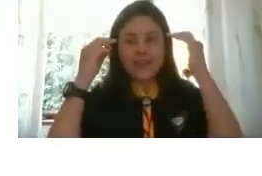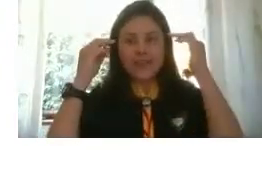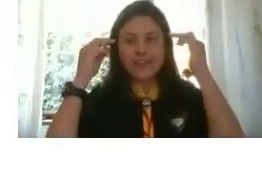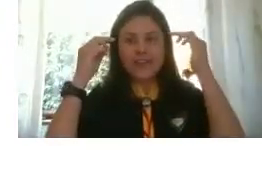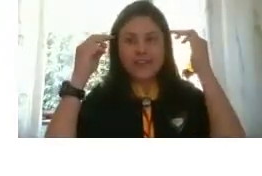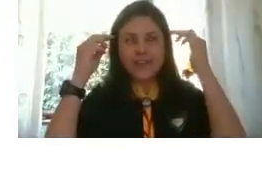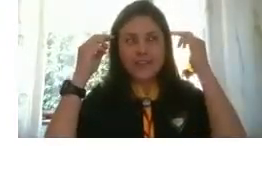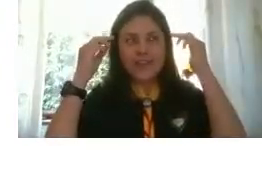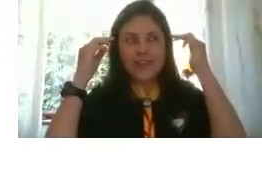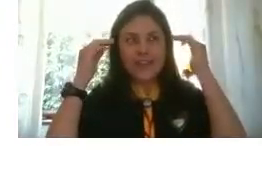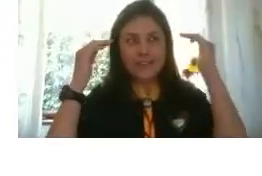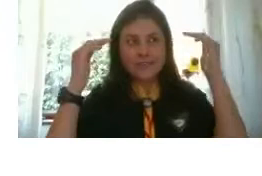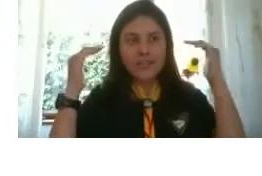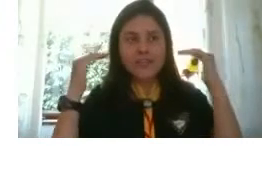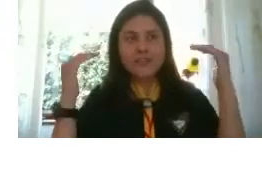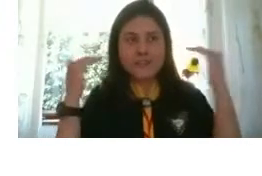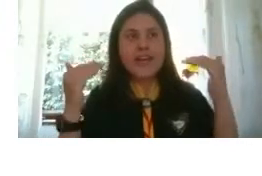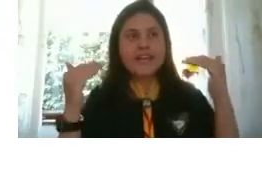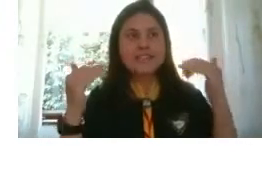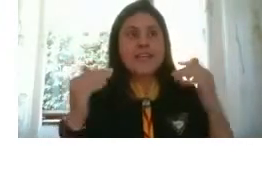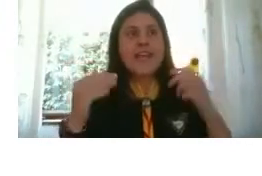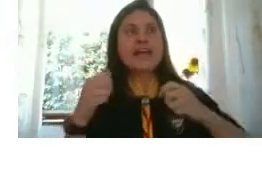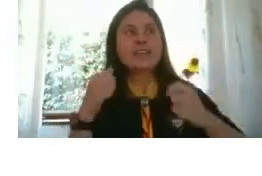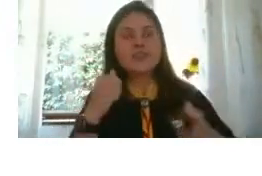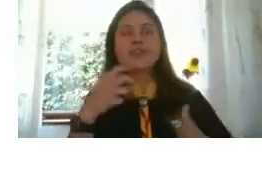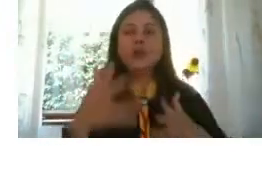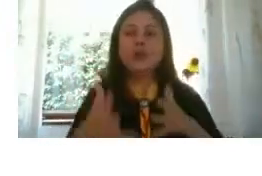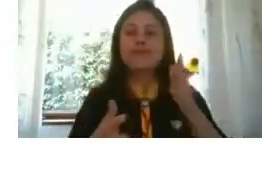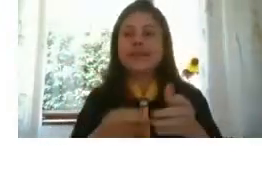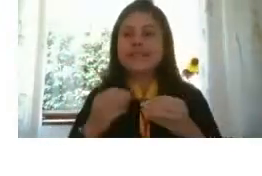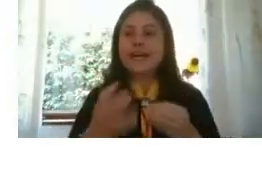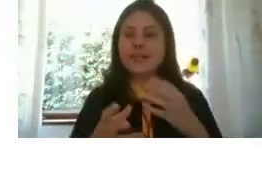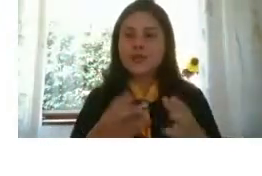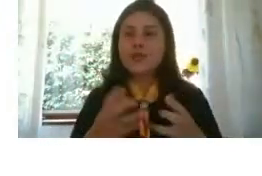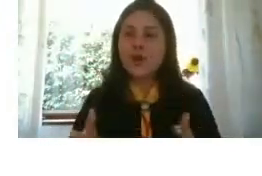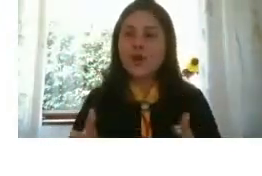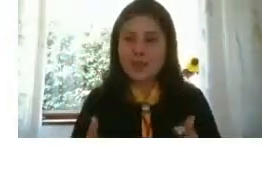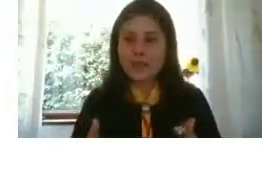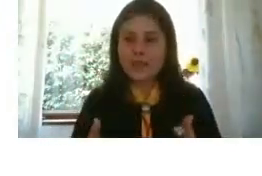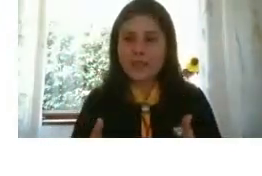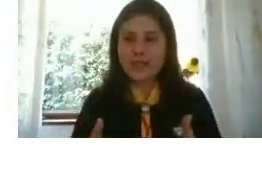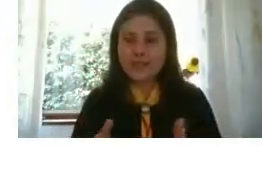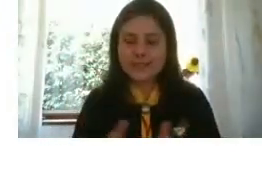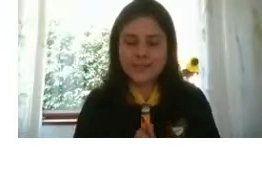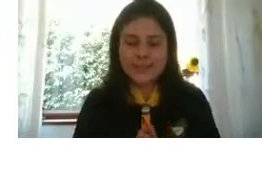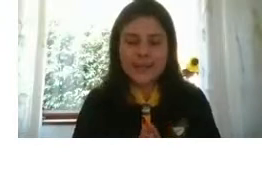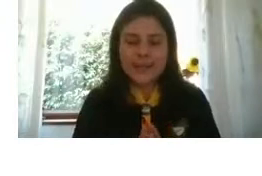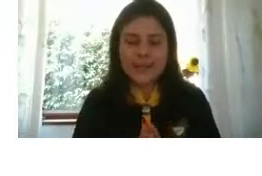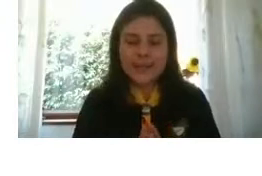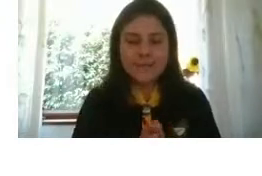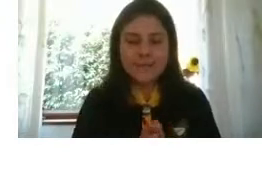think in your phrase and try to look for a sign to go with it.